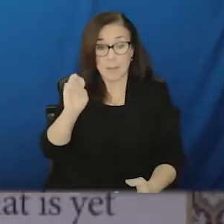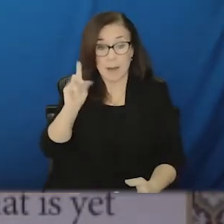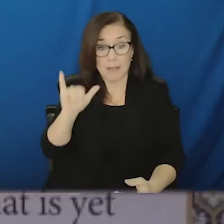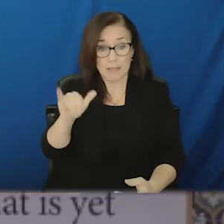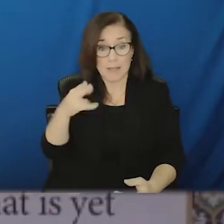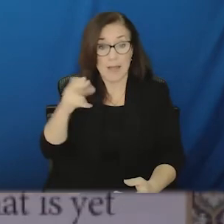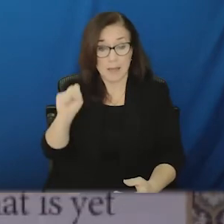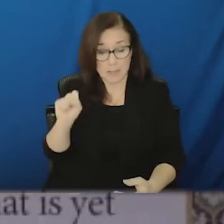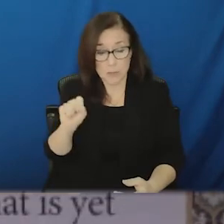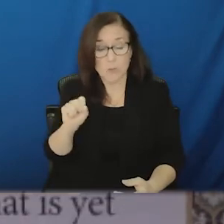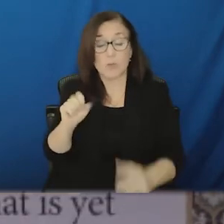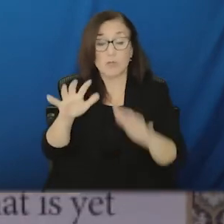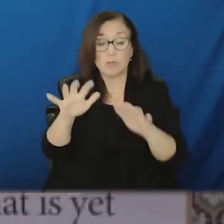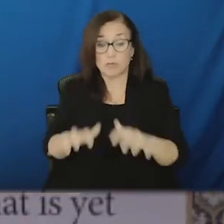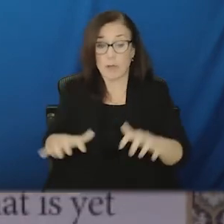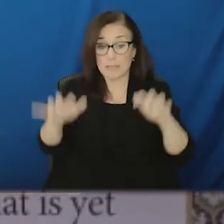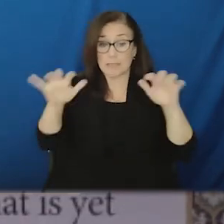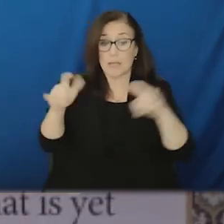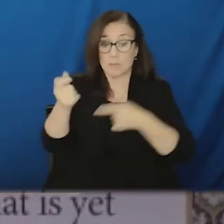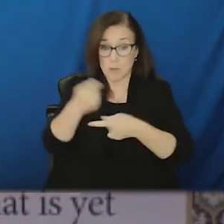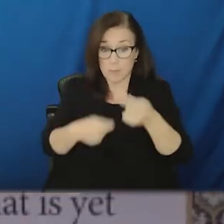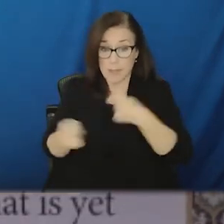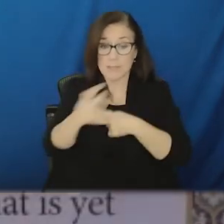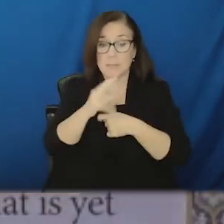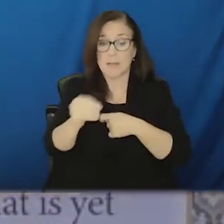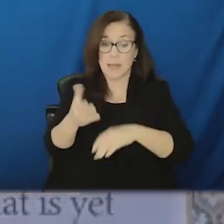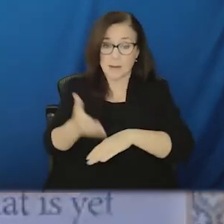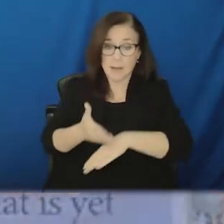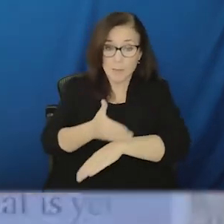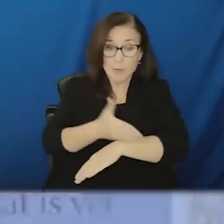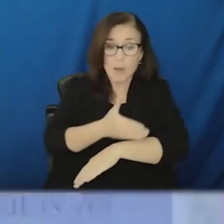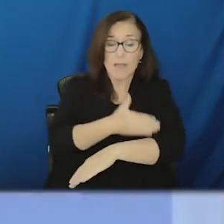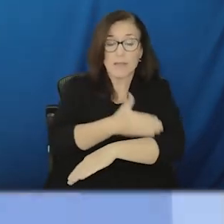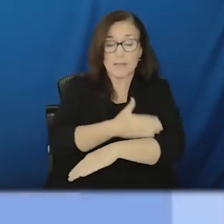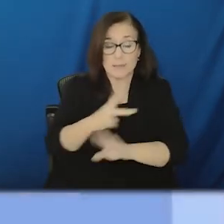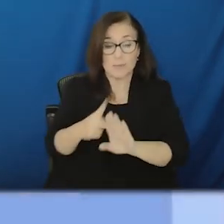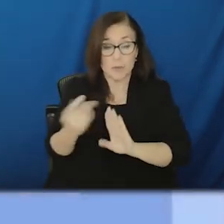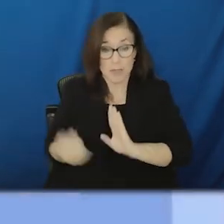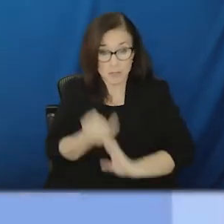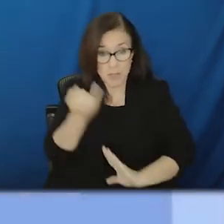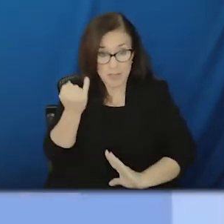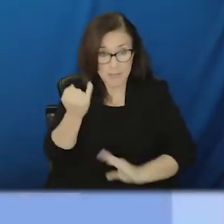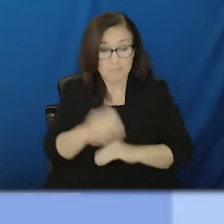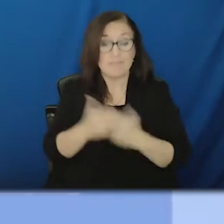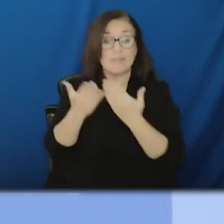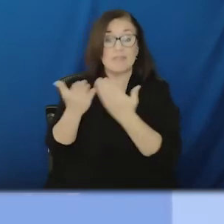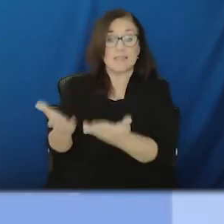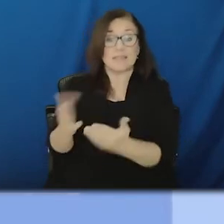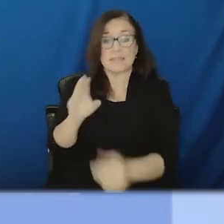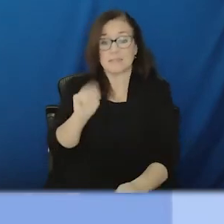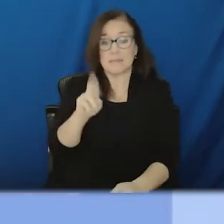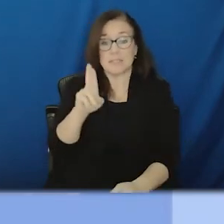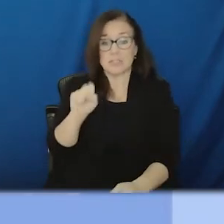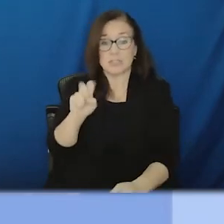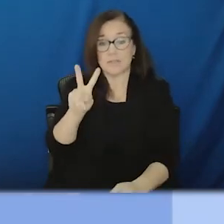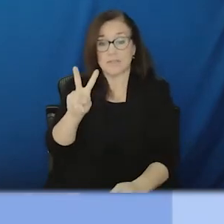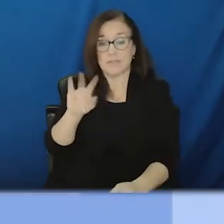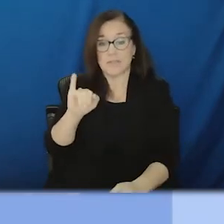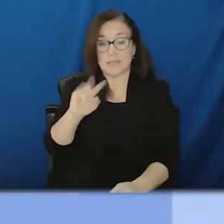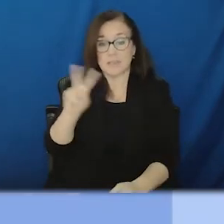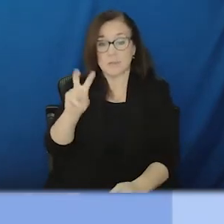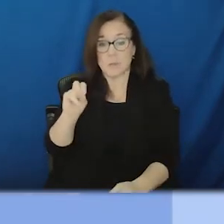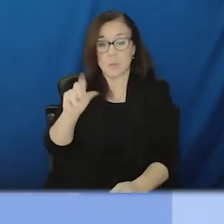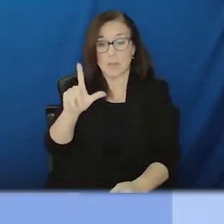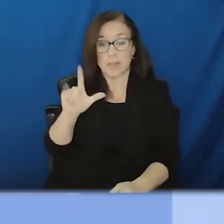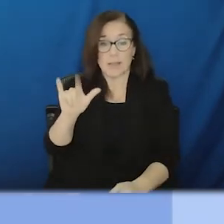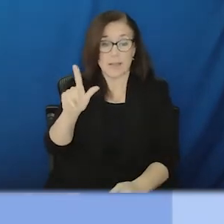Stadium Renovation, and Site Utilities Upgrades Project. For this, Mr. Vasilini, please summarize the request